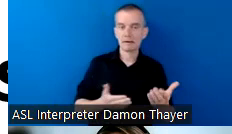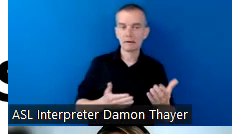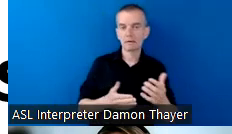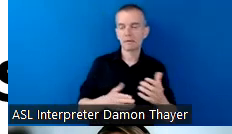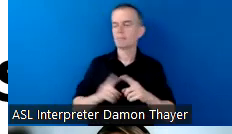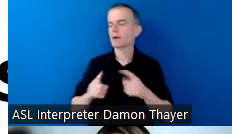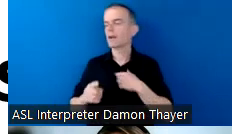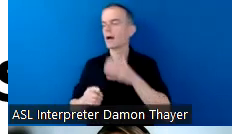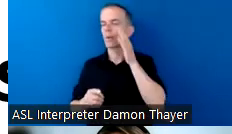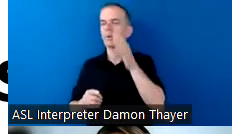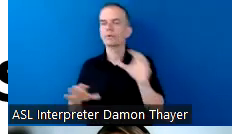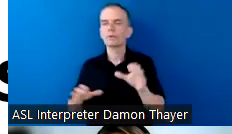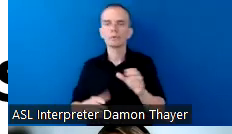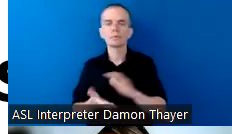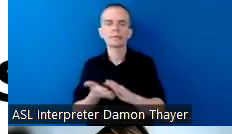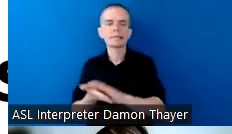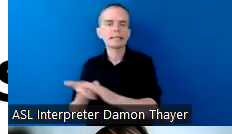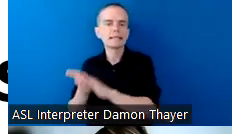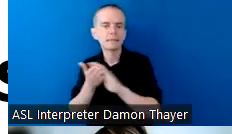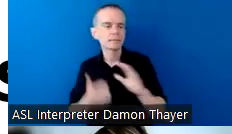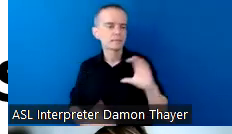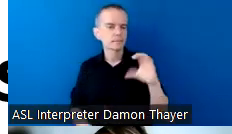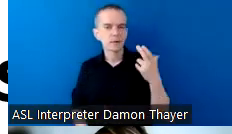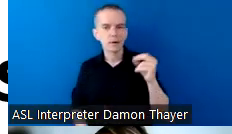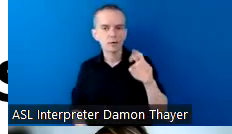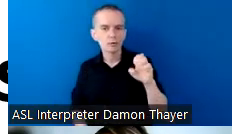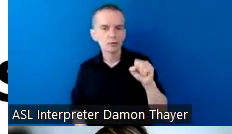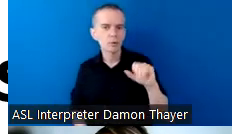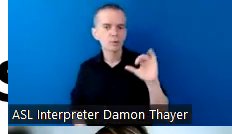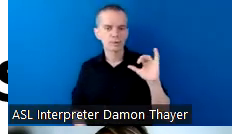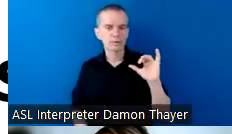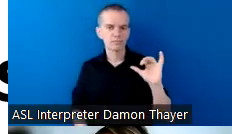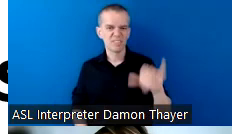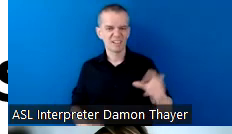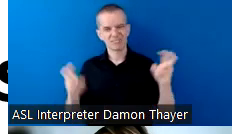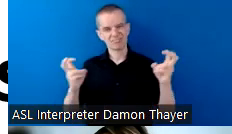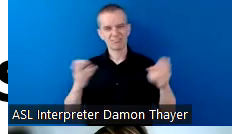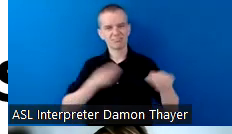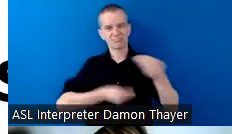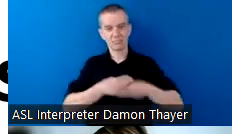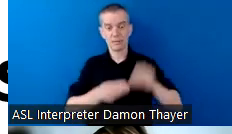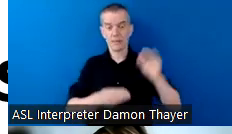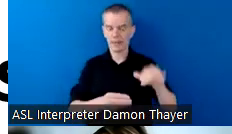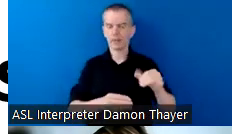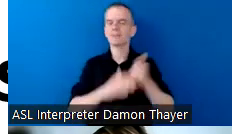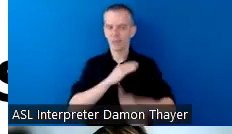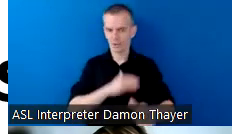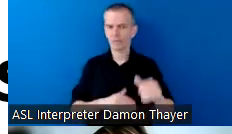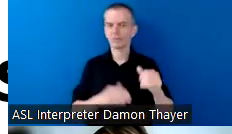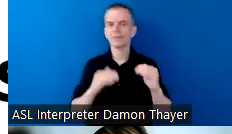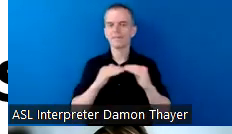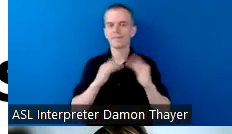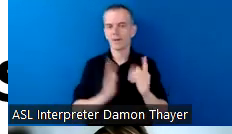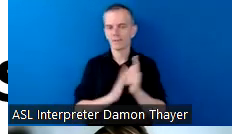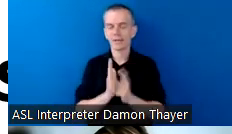chores to live here at the shelter. So in those instances, they would be covered under the Fair Housing Act, and possibly motel